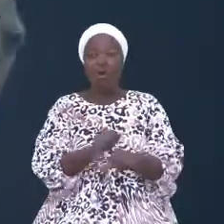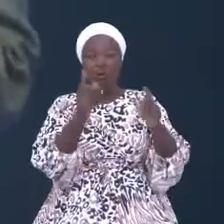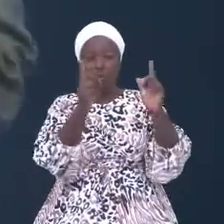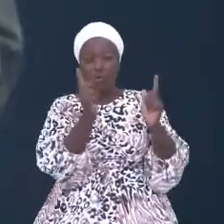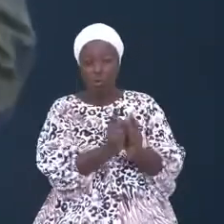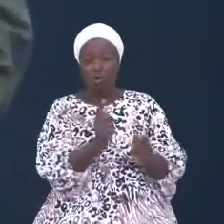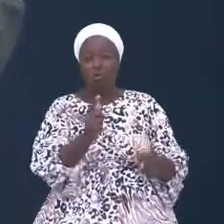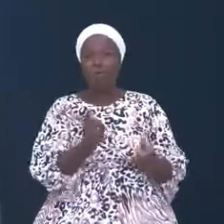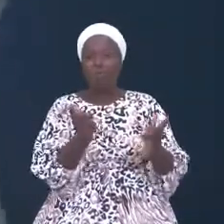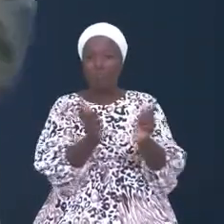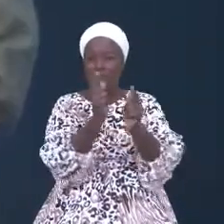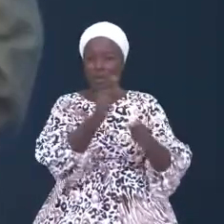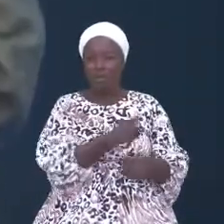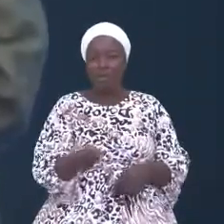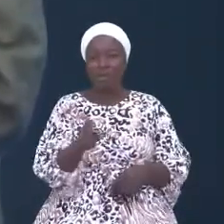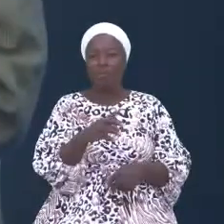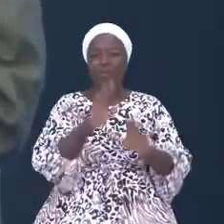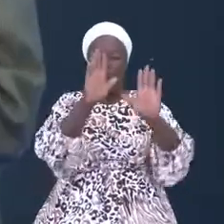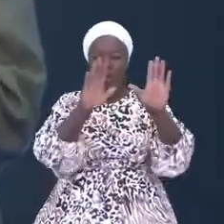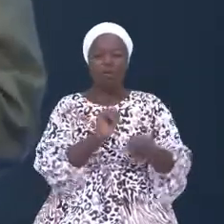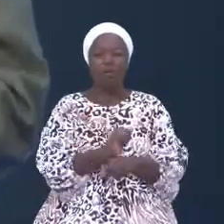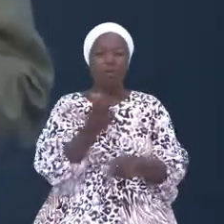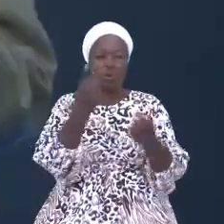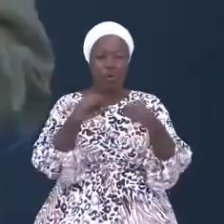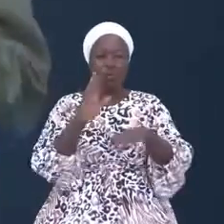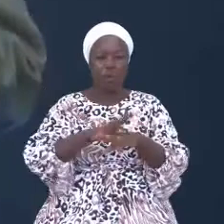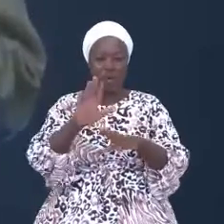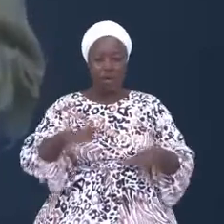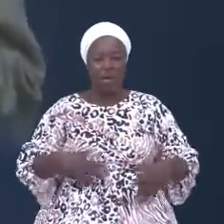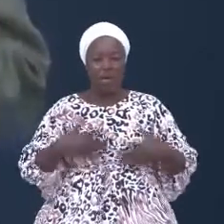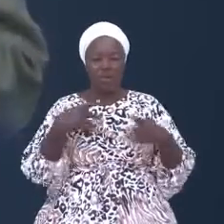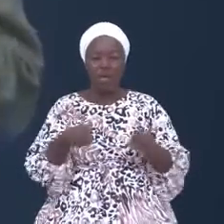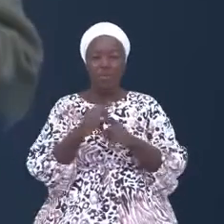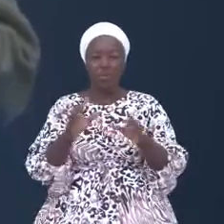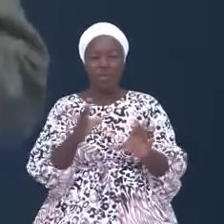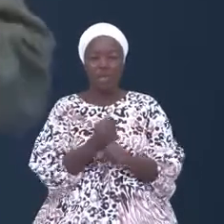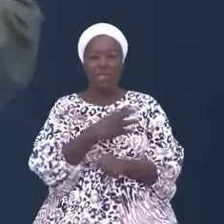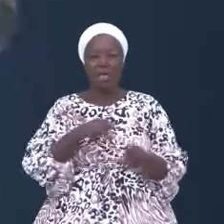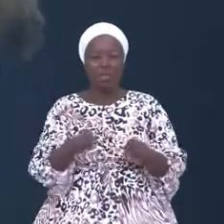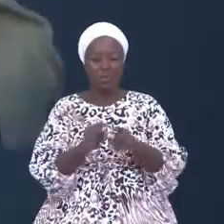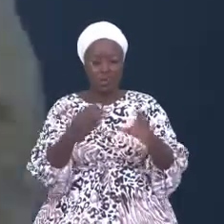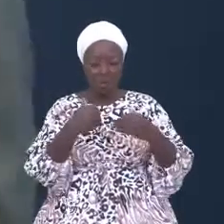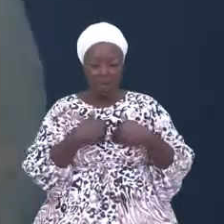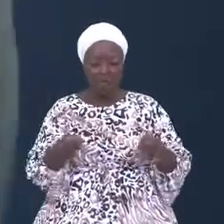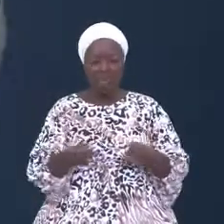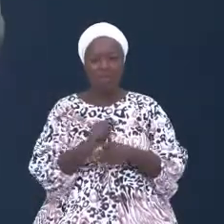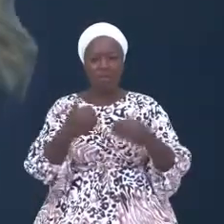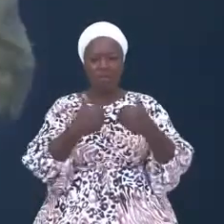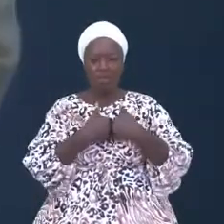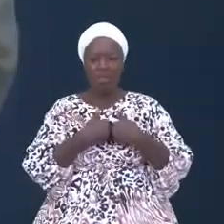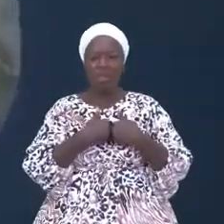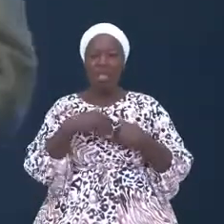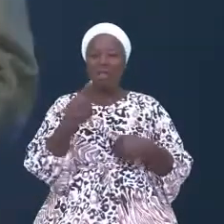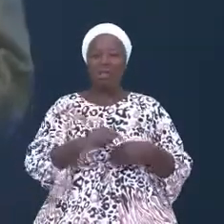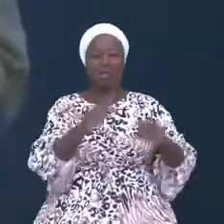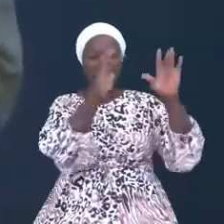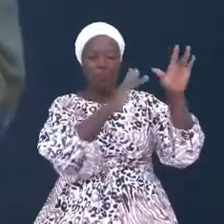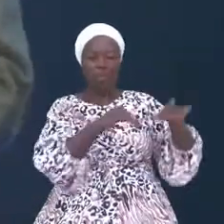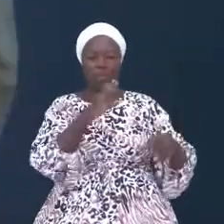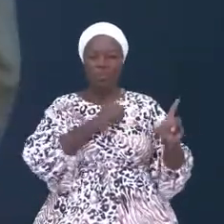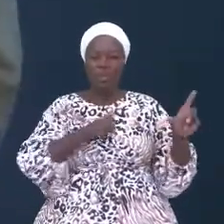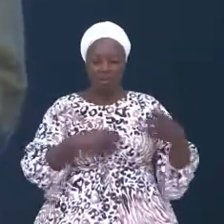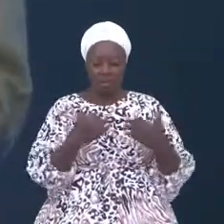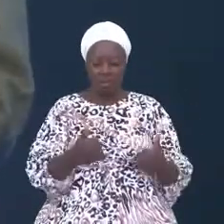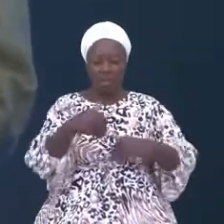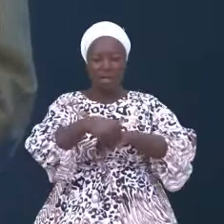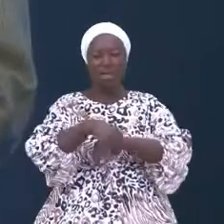them, miracles will attend you as you get, as you have, as you possess the mercy of the Lord